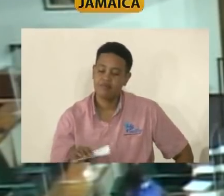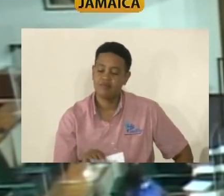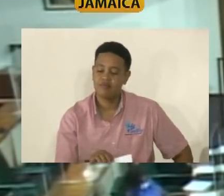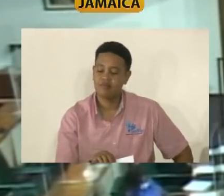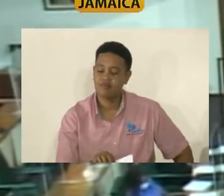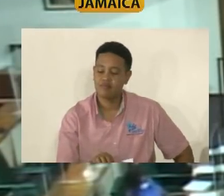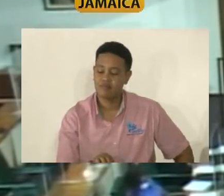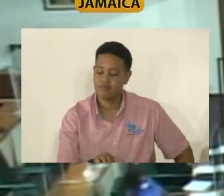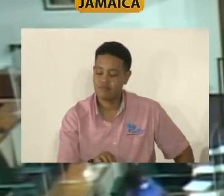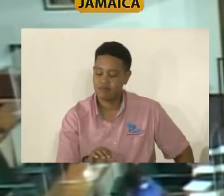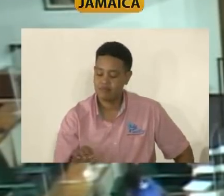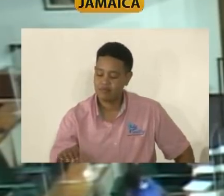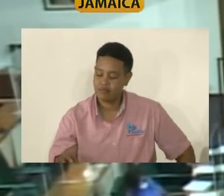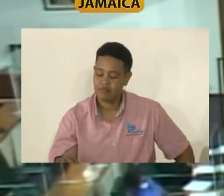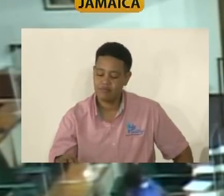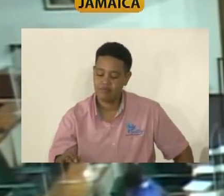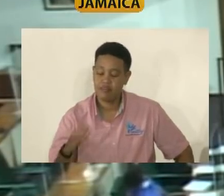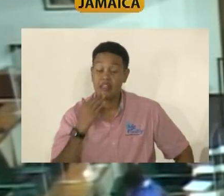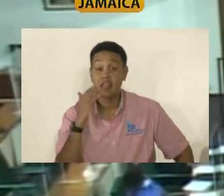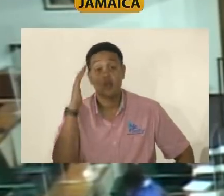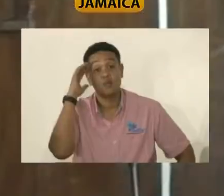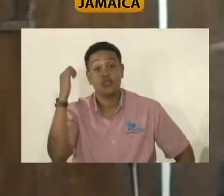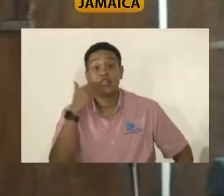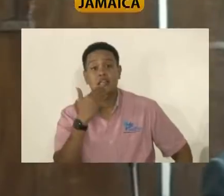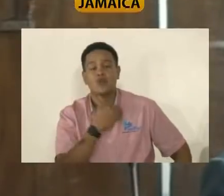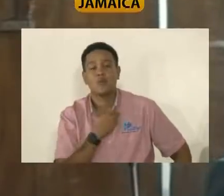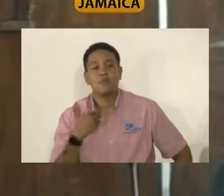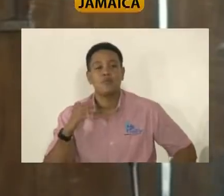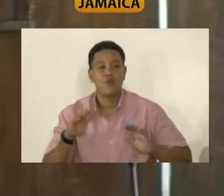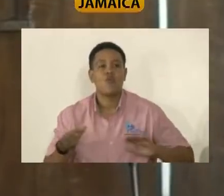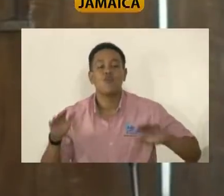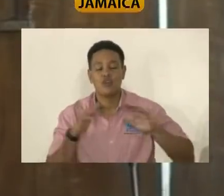Thank you, Mr. President, and thank you, colleagues.